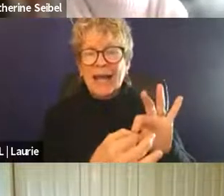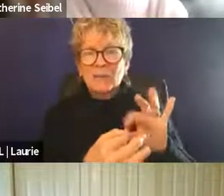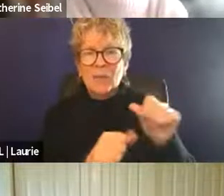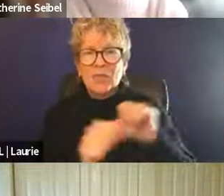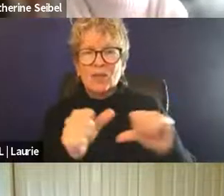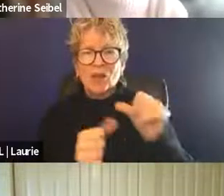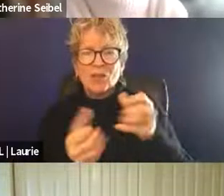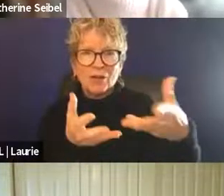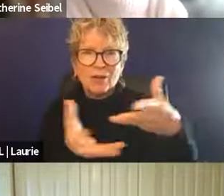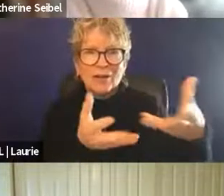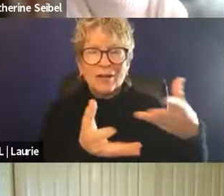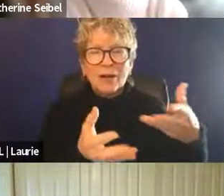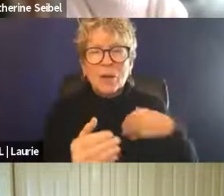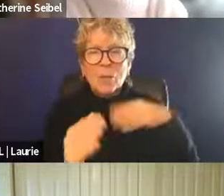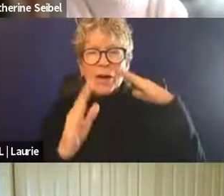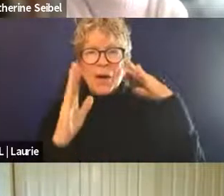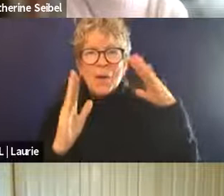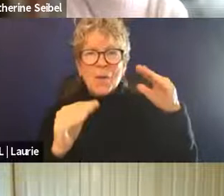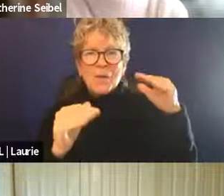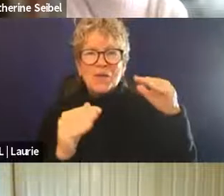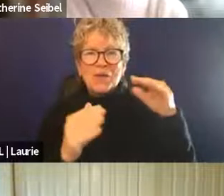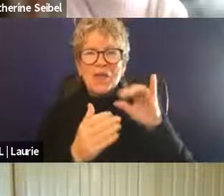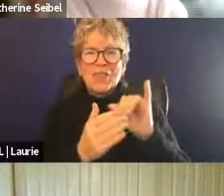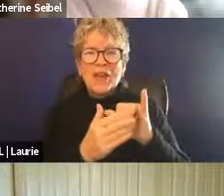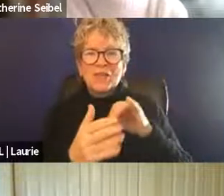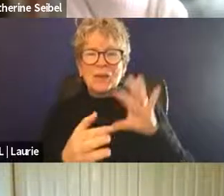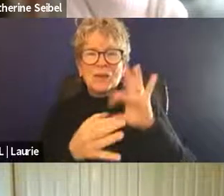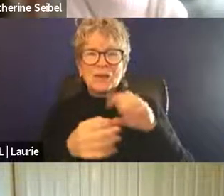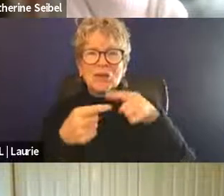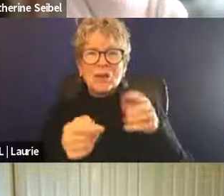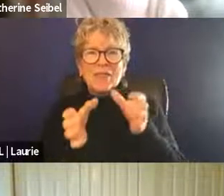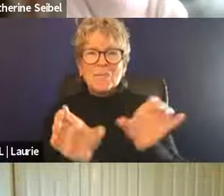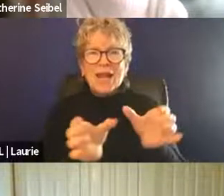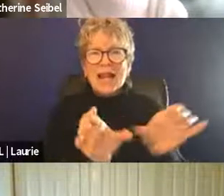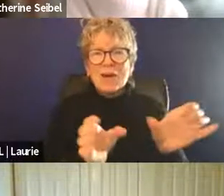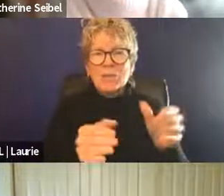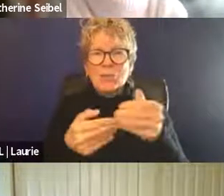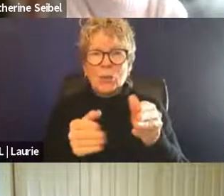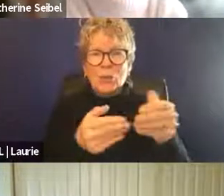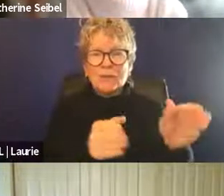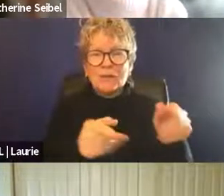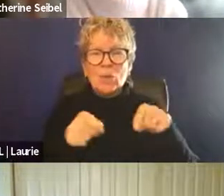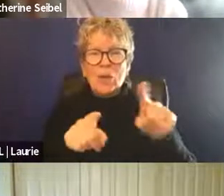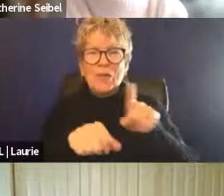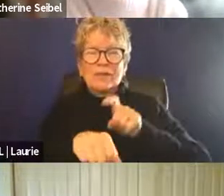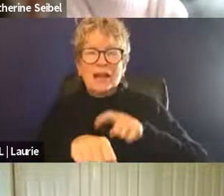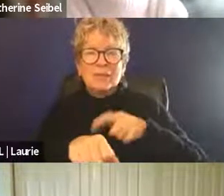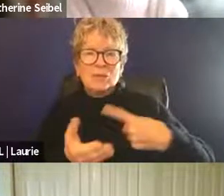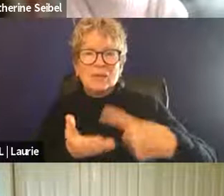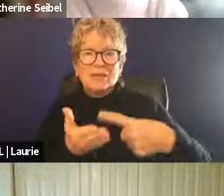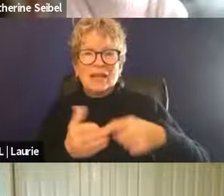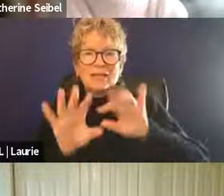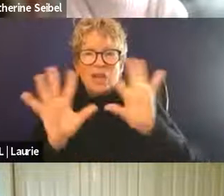am hopeful that you will still have that opportunity to really connect with each other in the breakout rooms when you are discussing the comprehensive